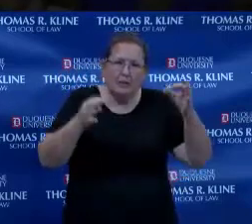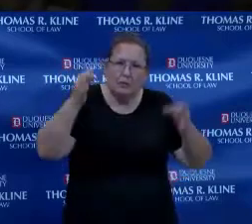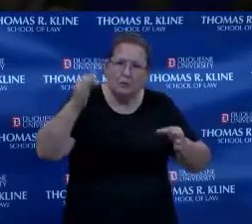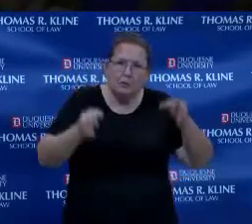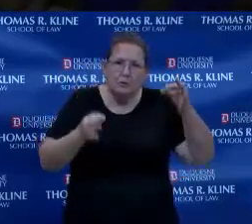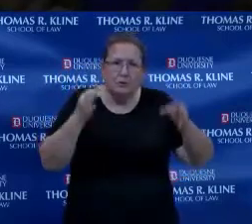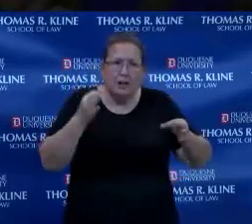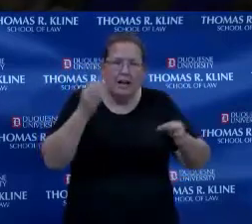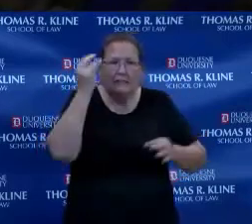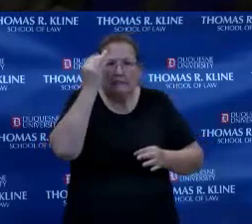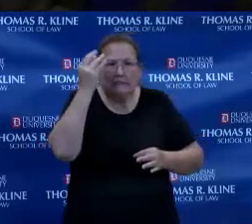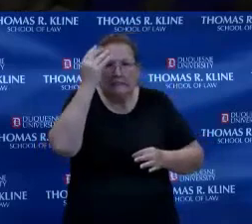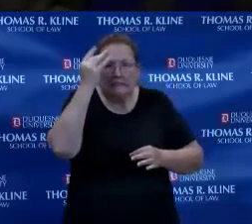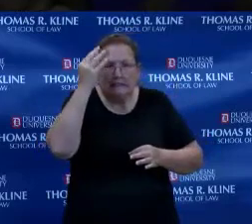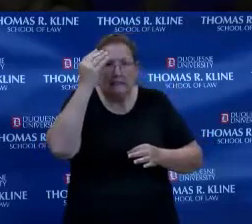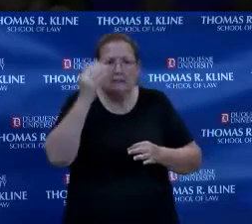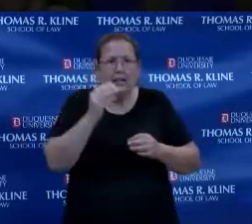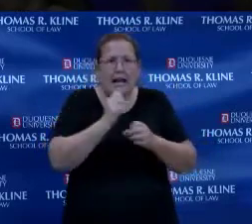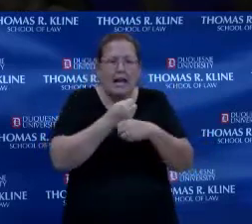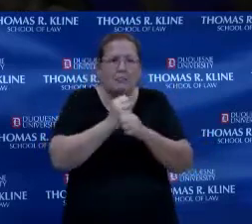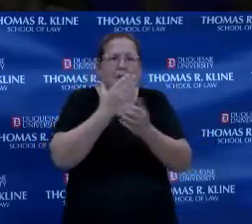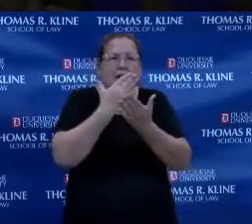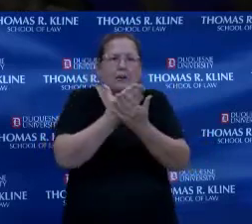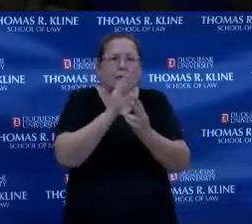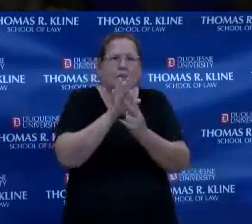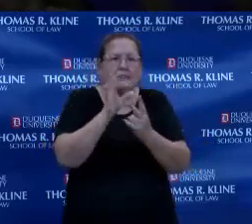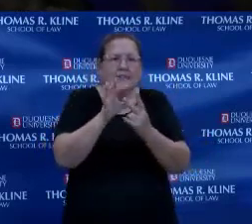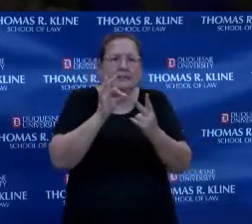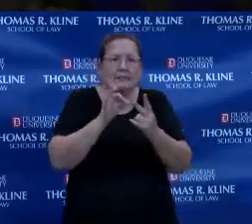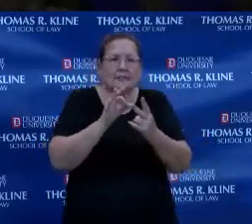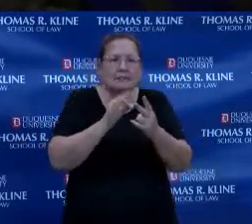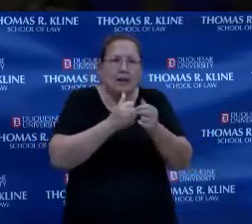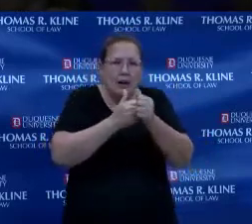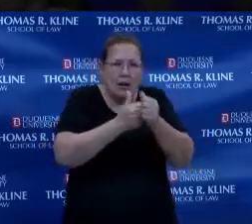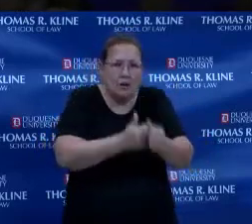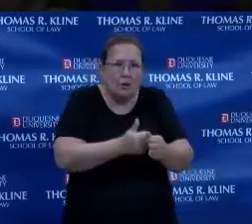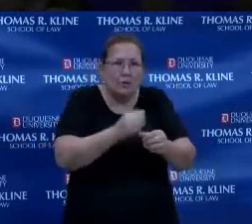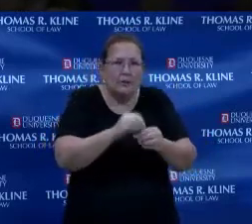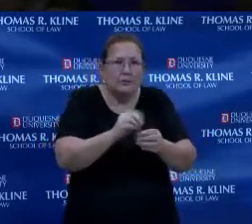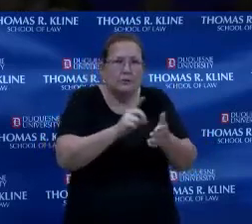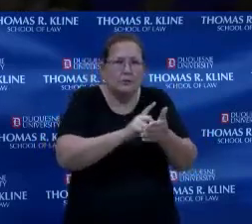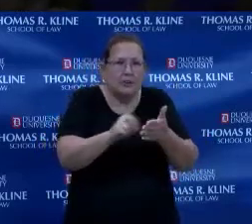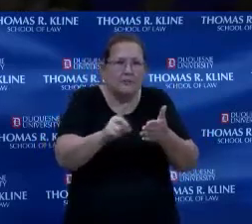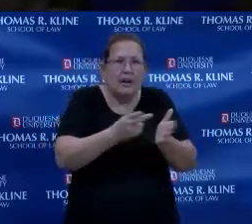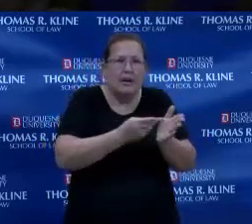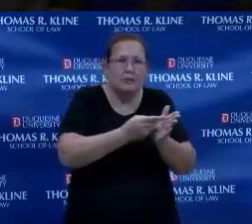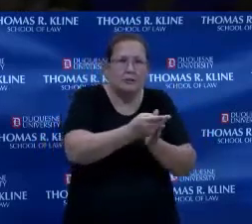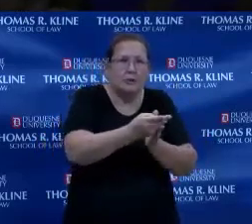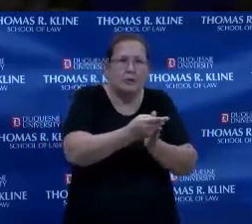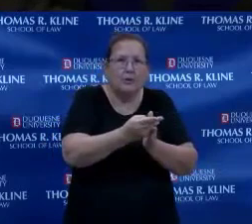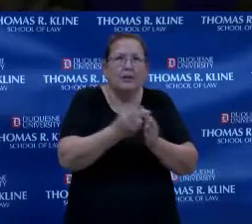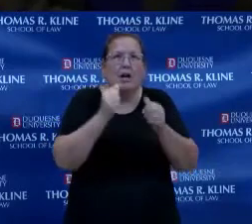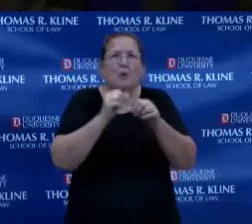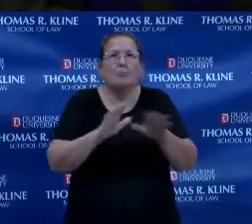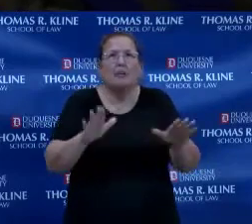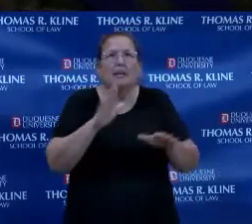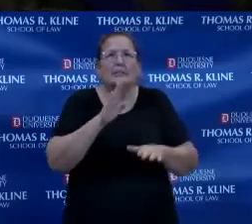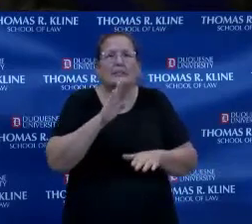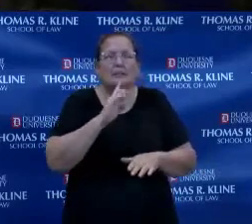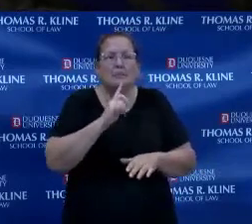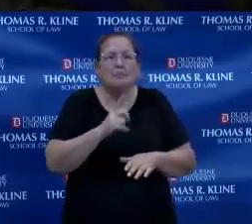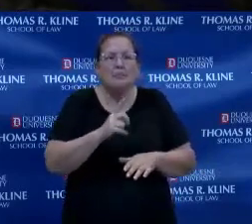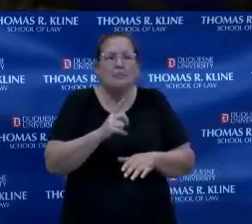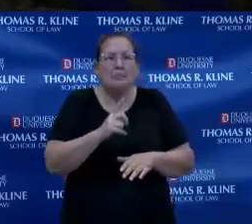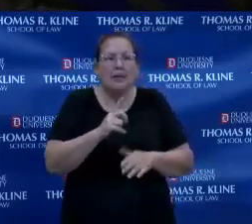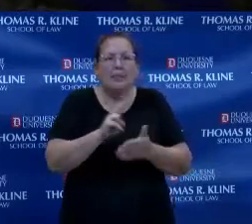direct human affairs according to divine truth. Blessed be the Holy Spirit, the Spirit